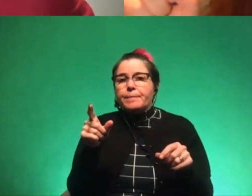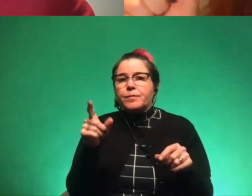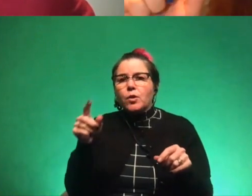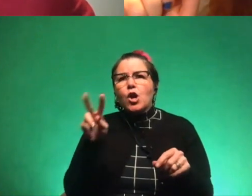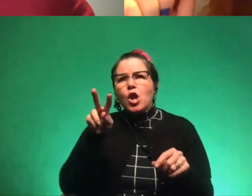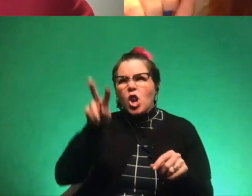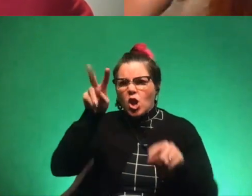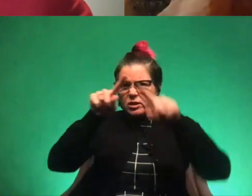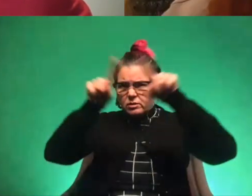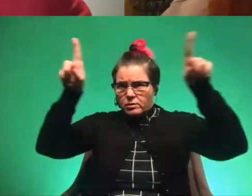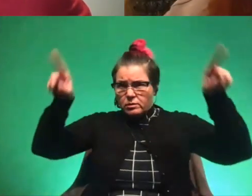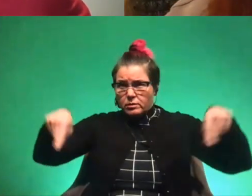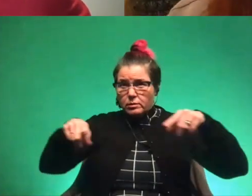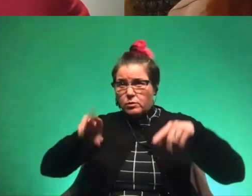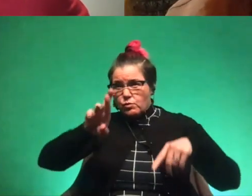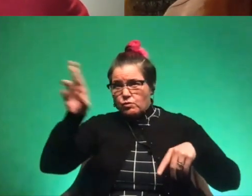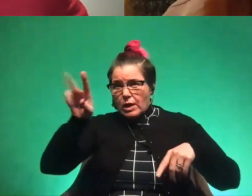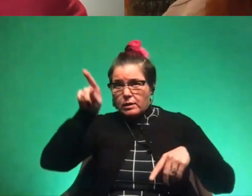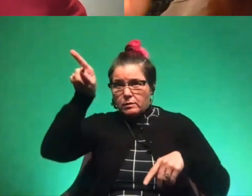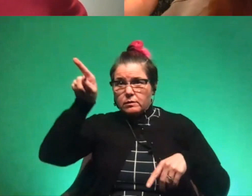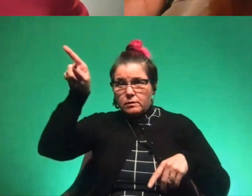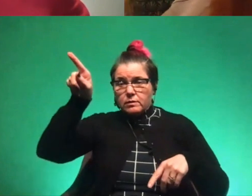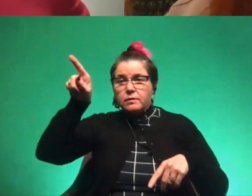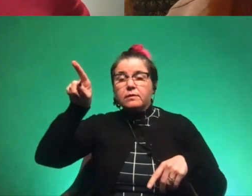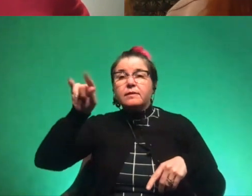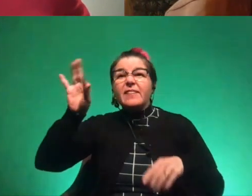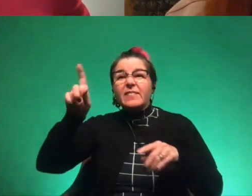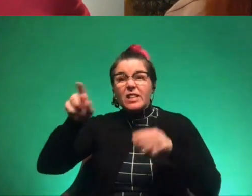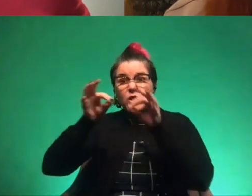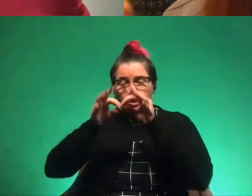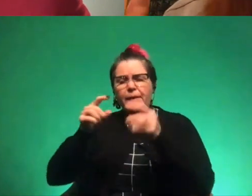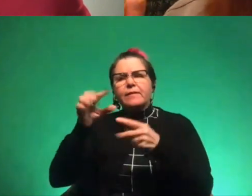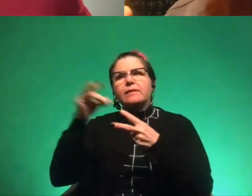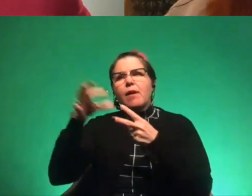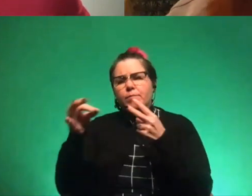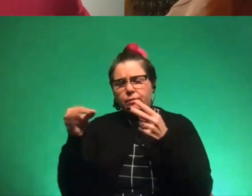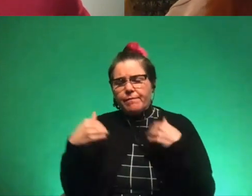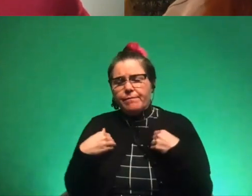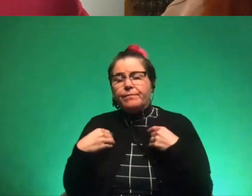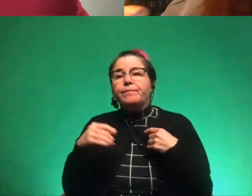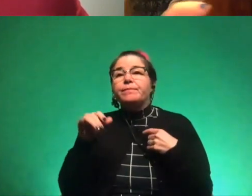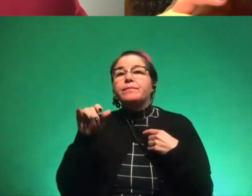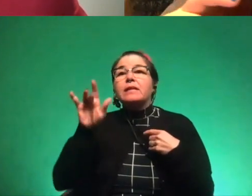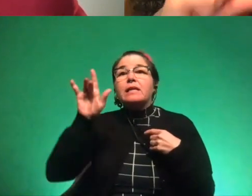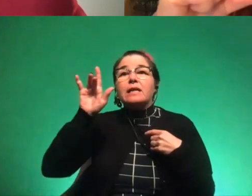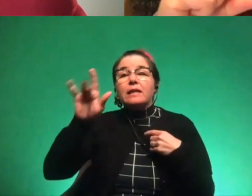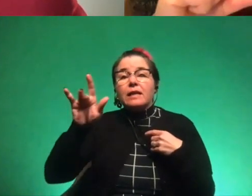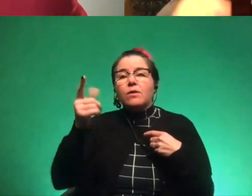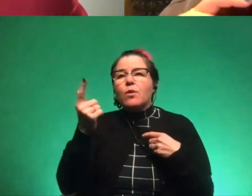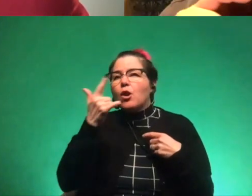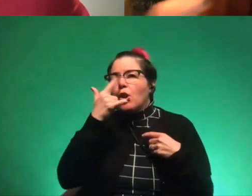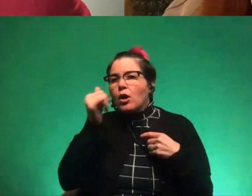at the top right of your screen? There will be options for different views. And you want to click the one that looks like